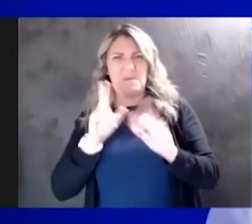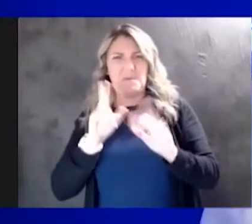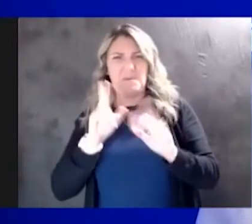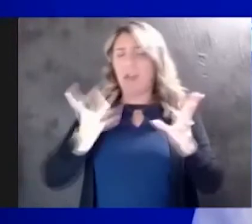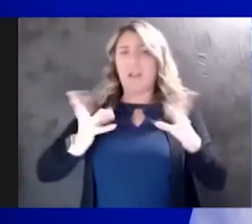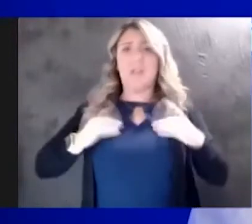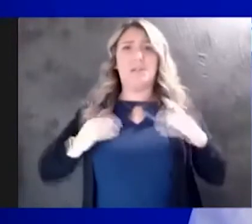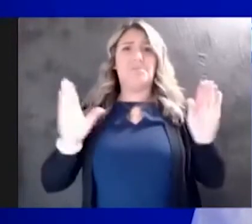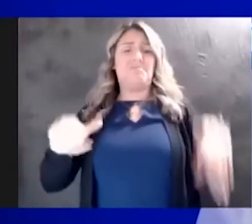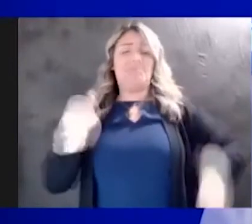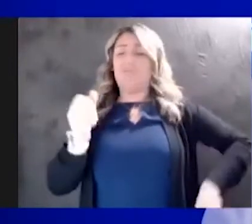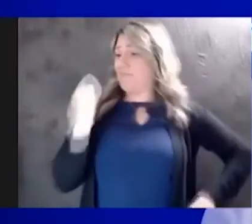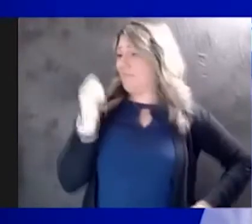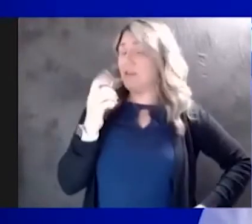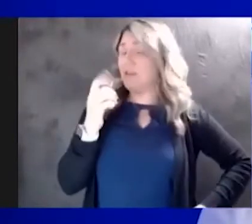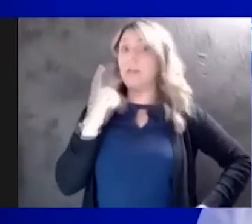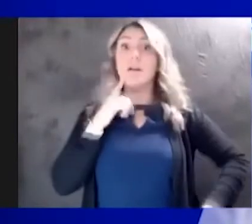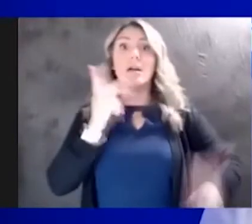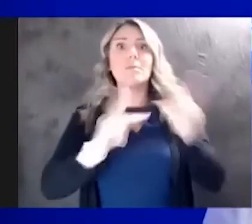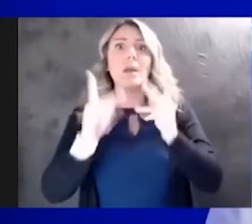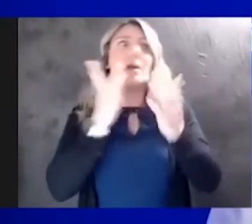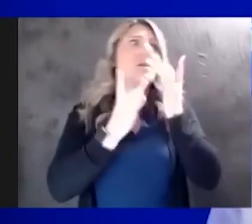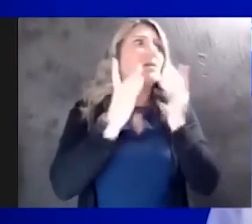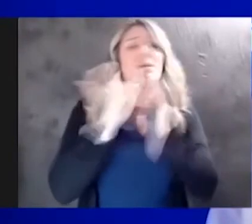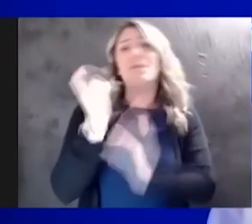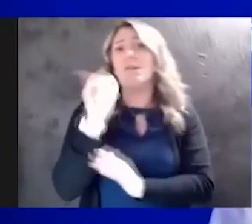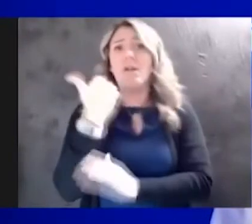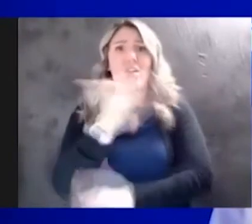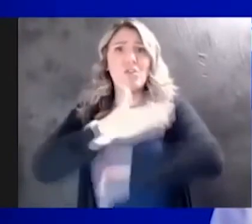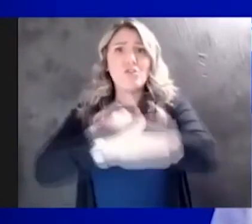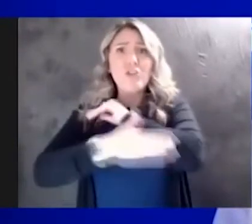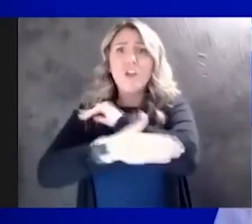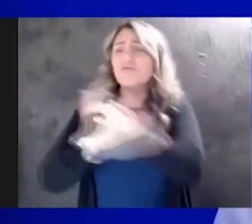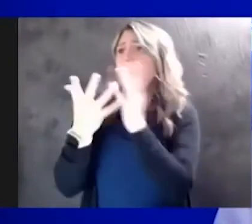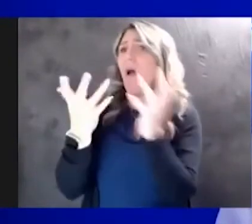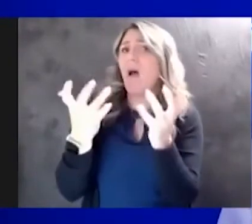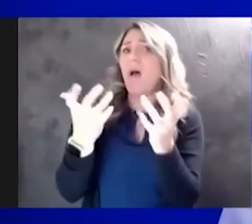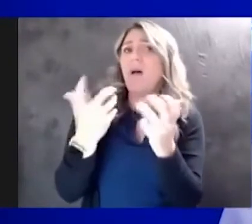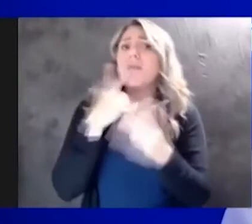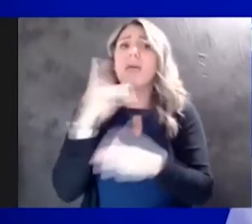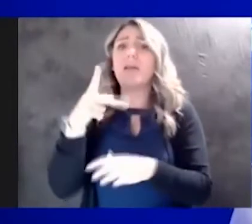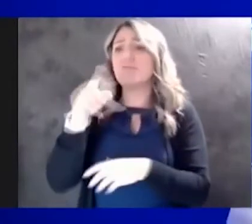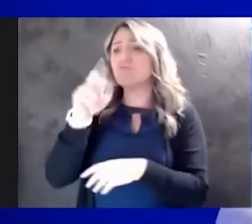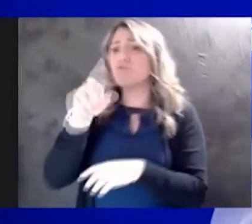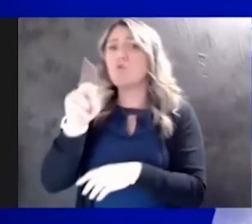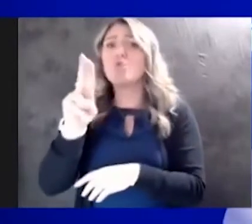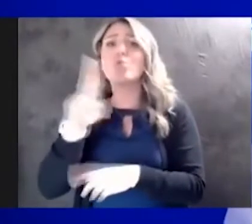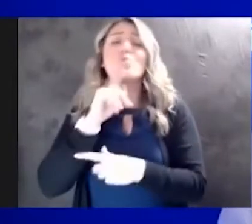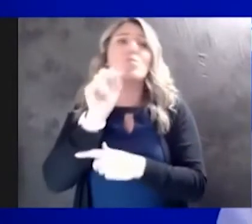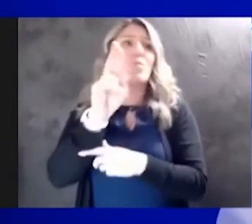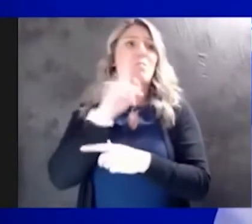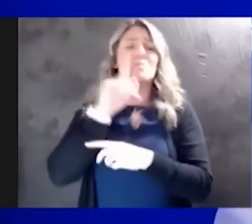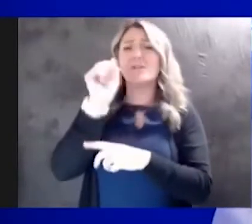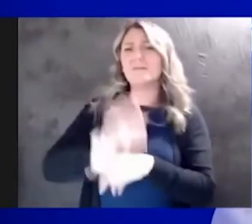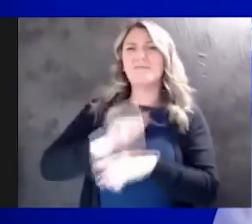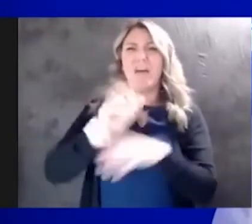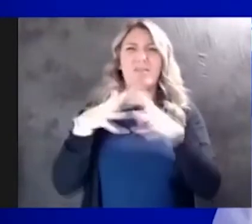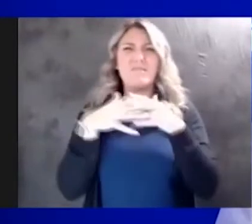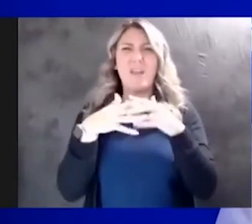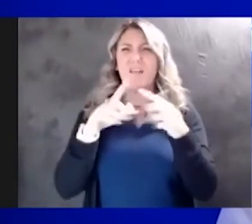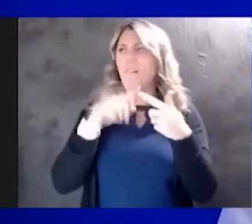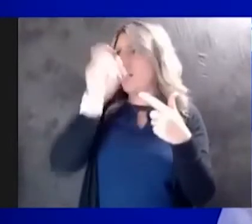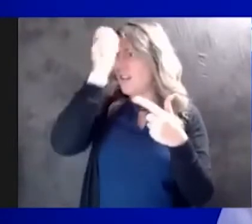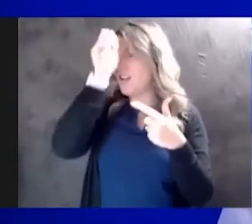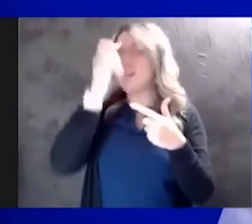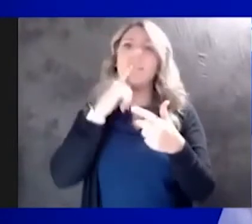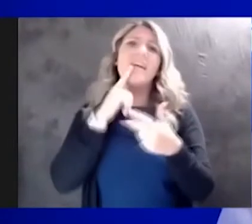do in those other countries, such as Peru, other countries in South America, India, to do what they could do to